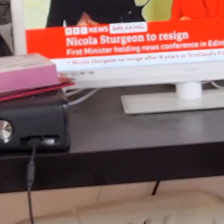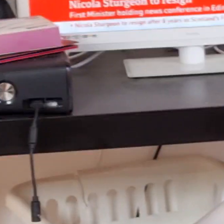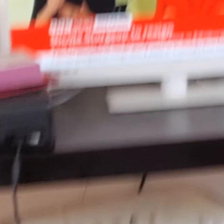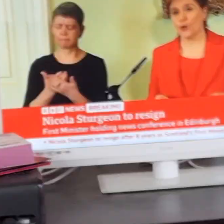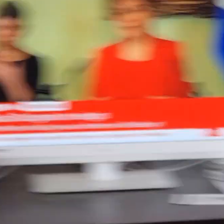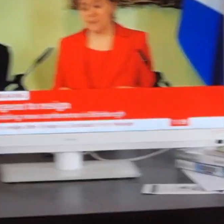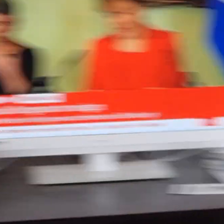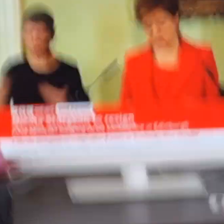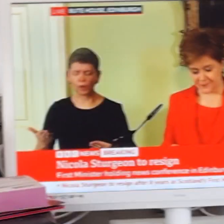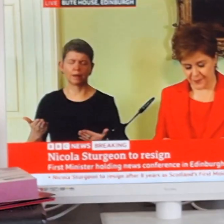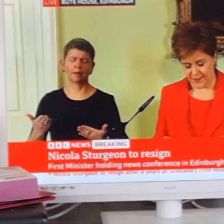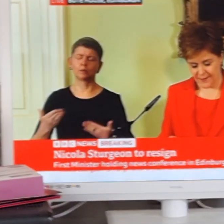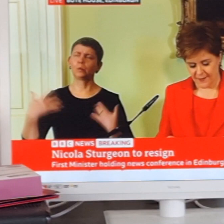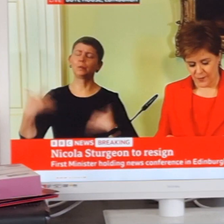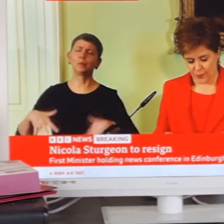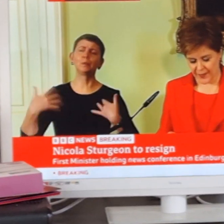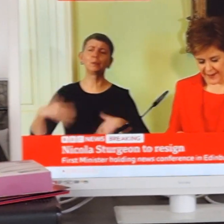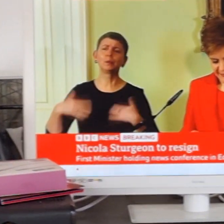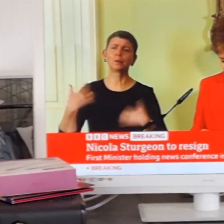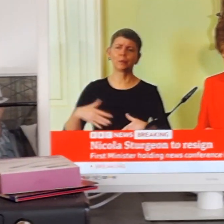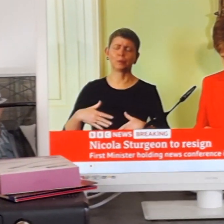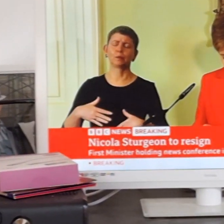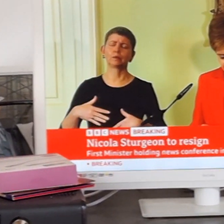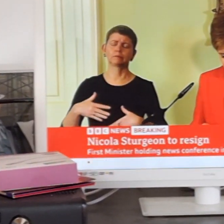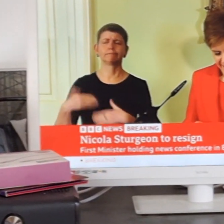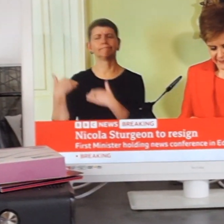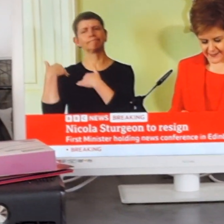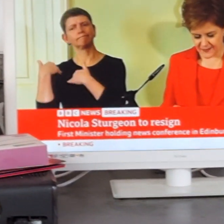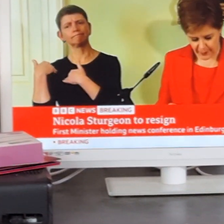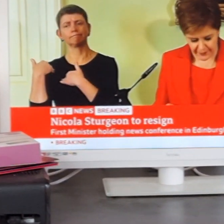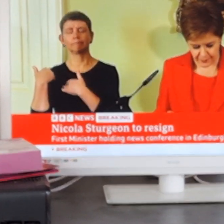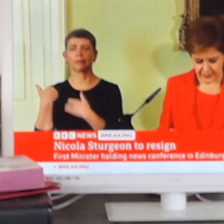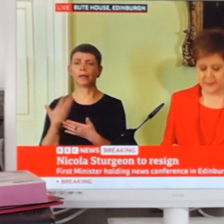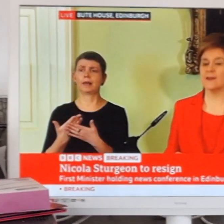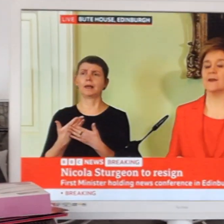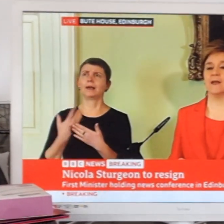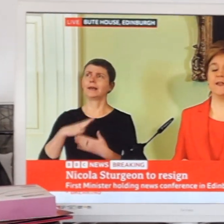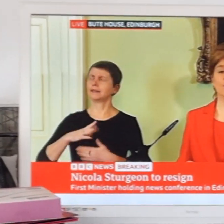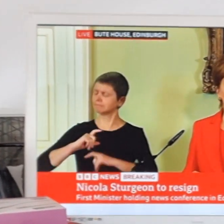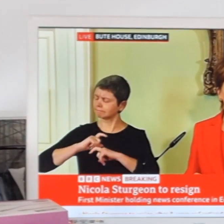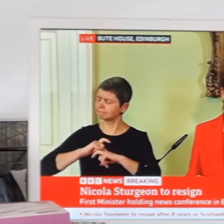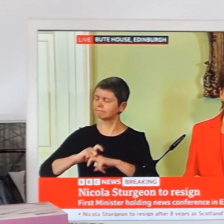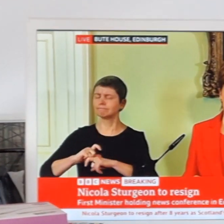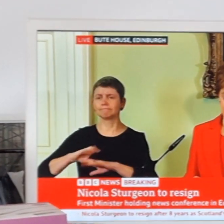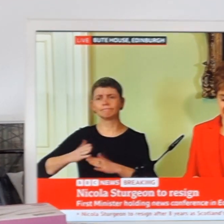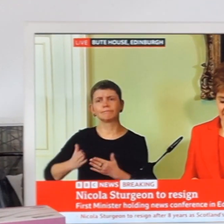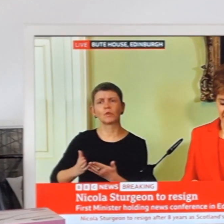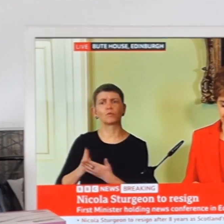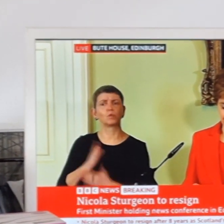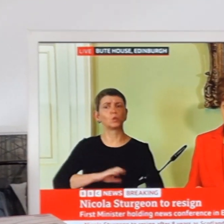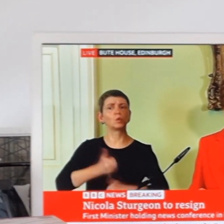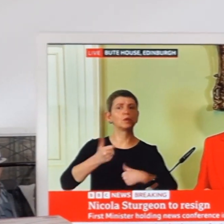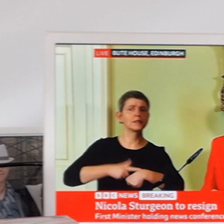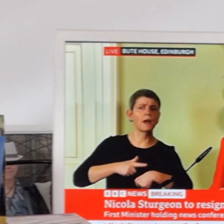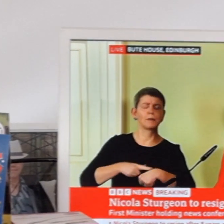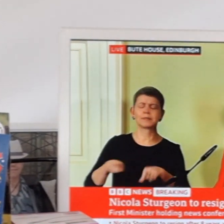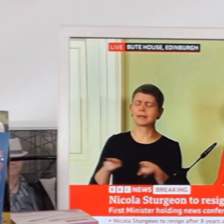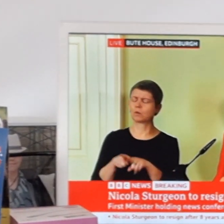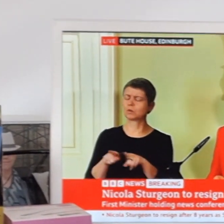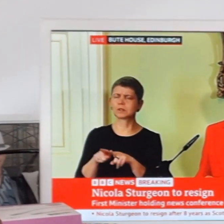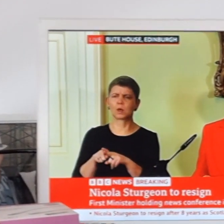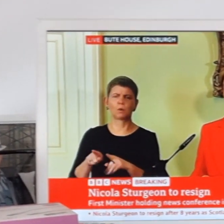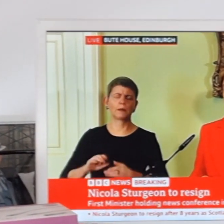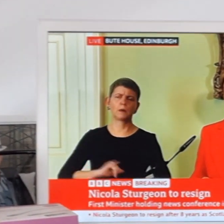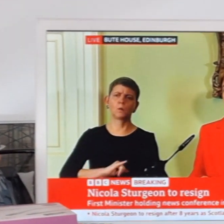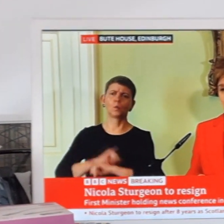privilege beyond measure, one that has sustained and inspired me in good times and through the toughest